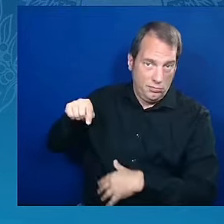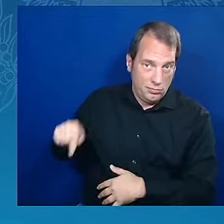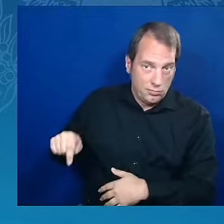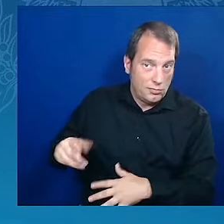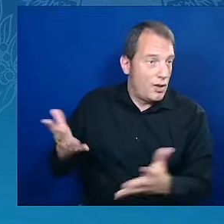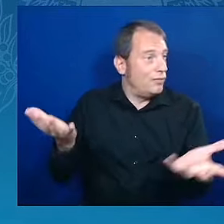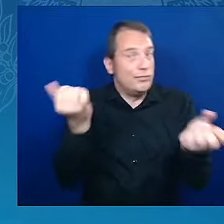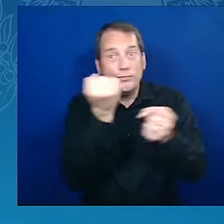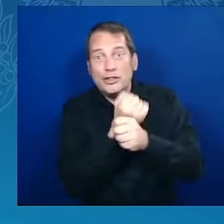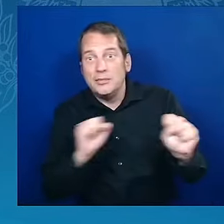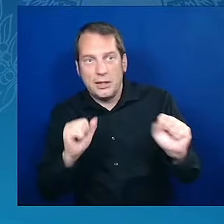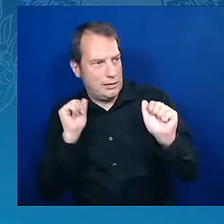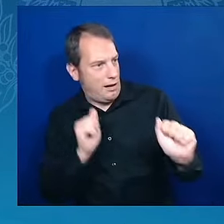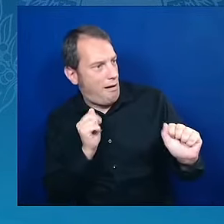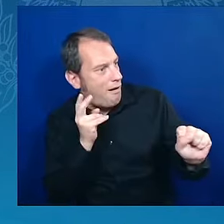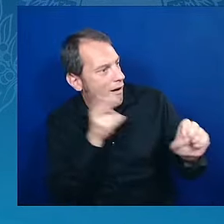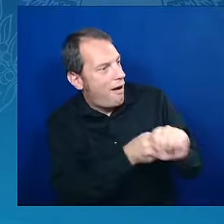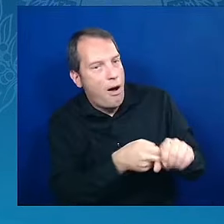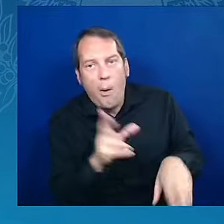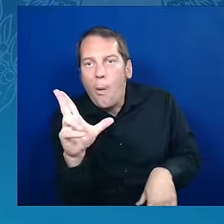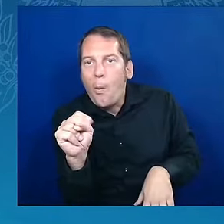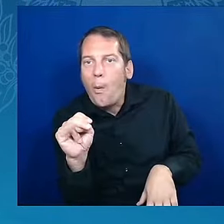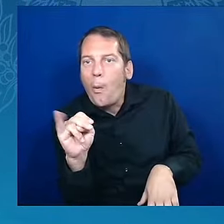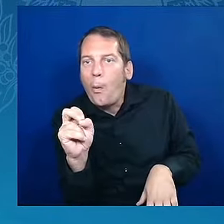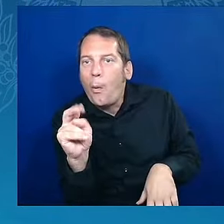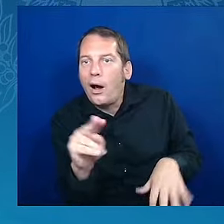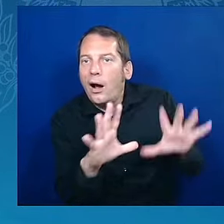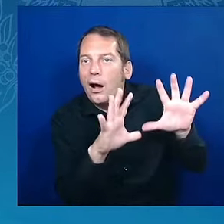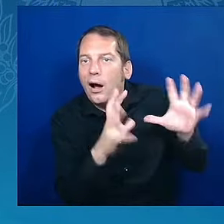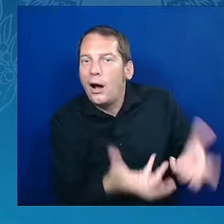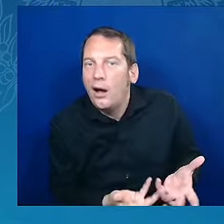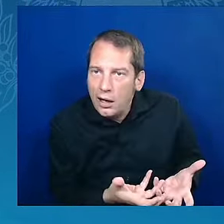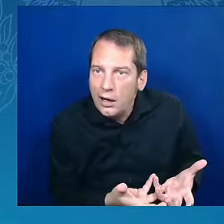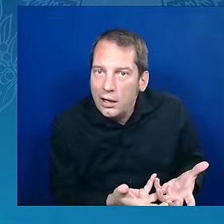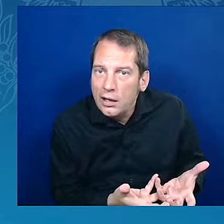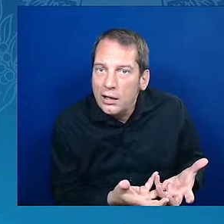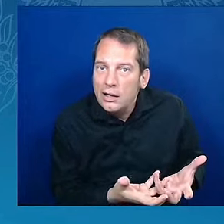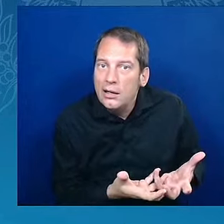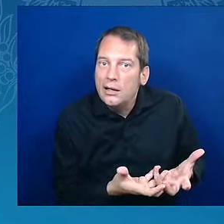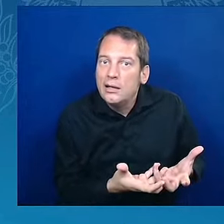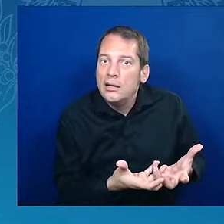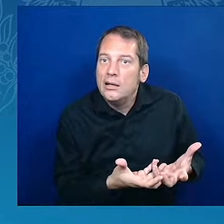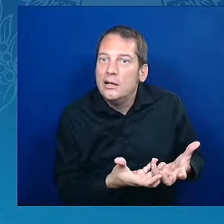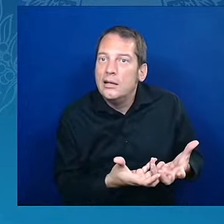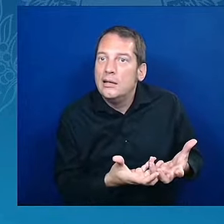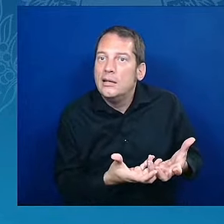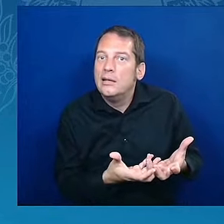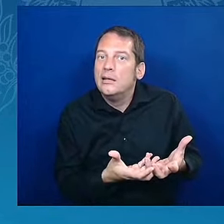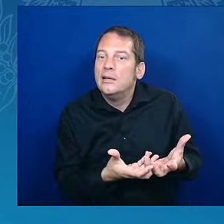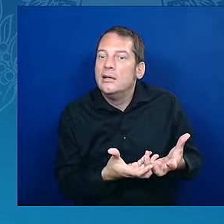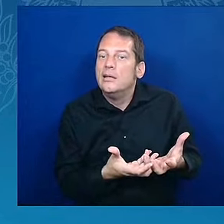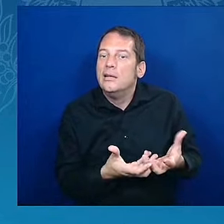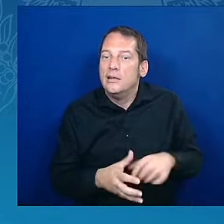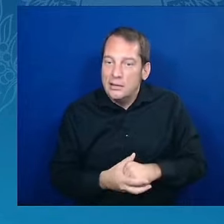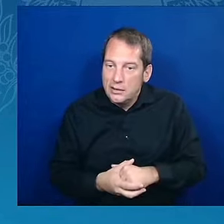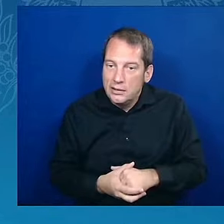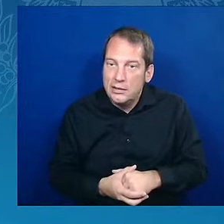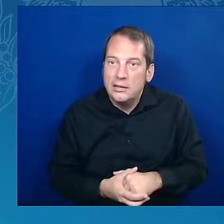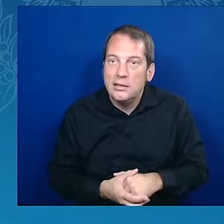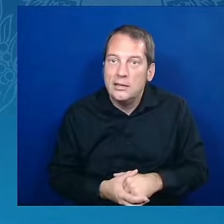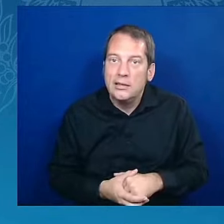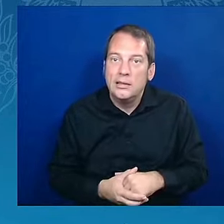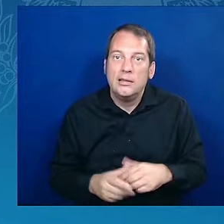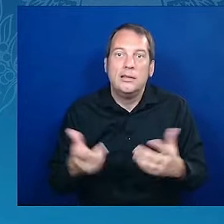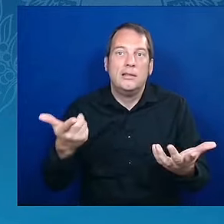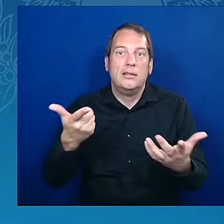Fights for a future where every person has the opportunity not just to get by, but to